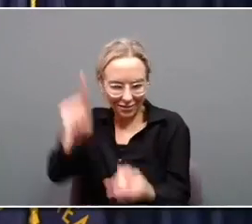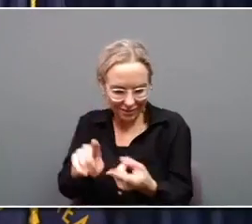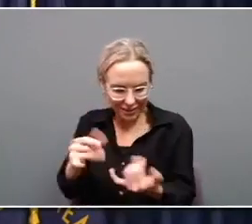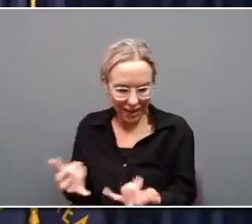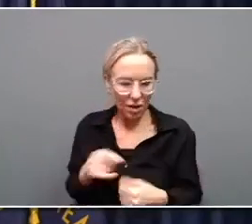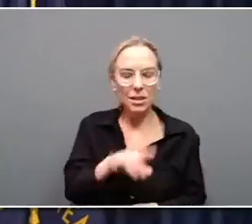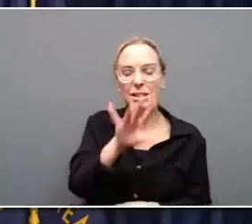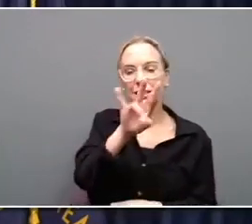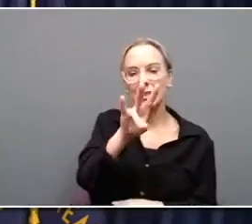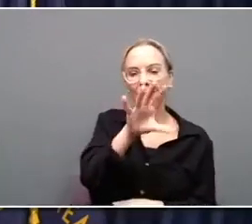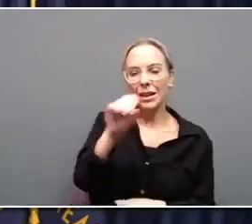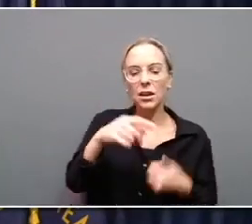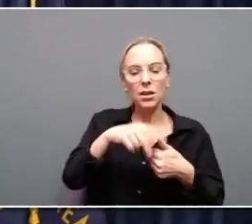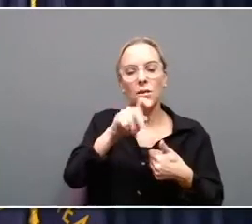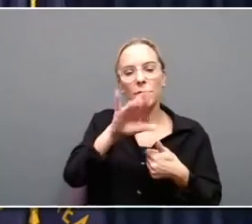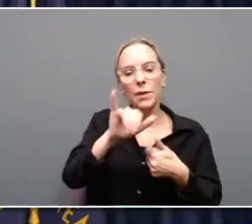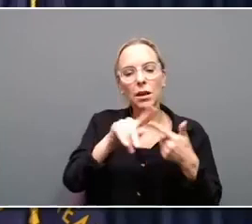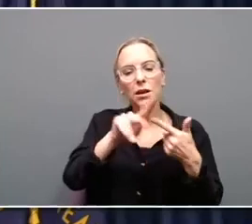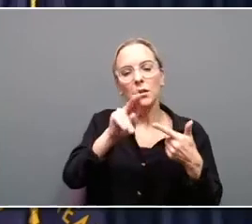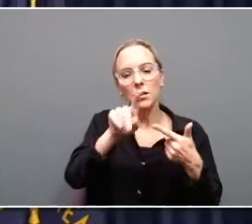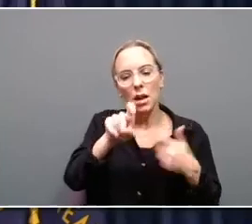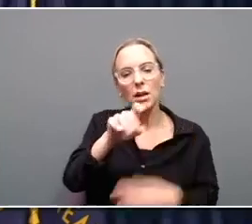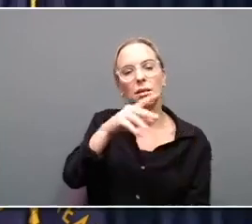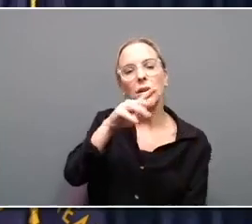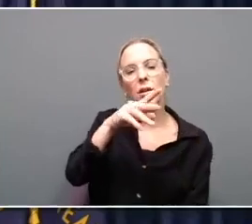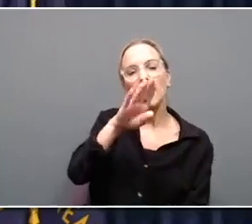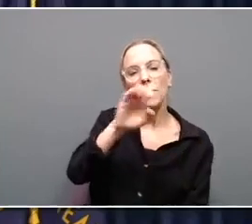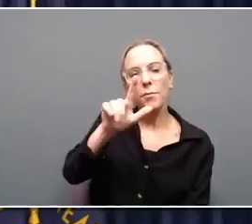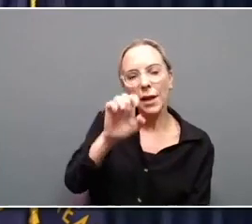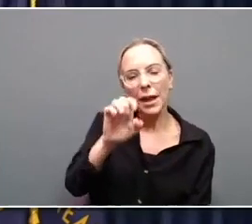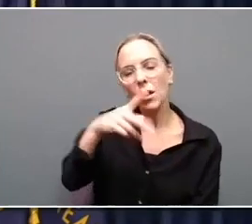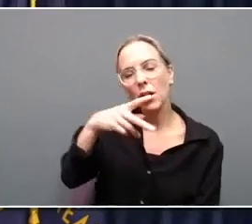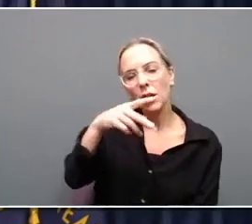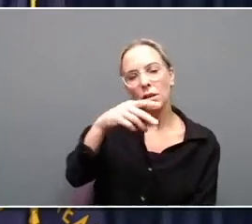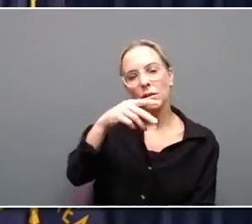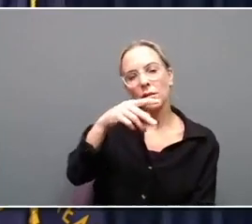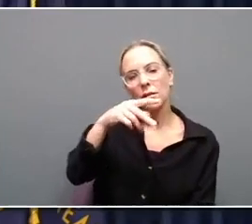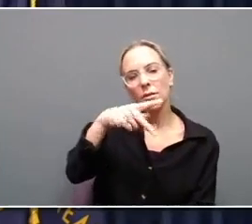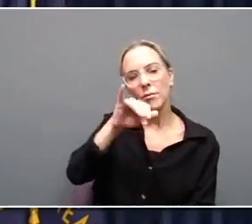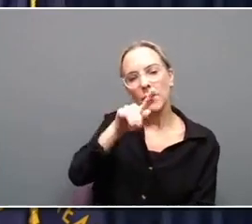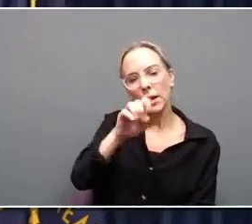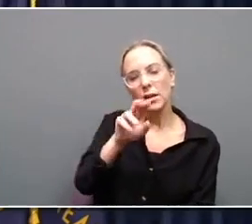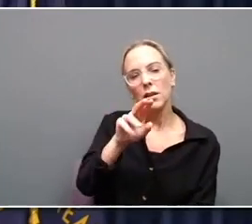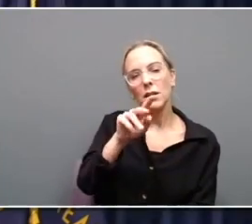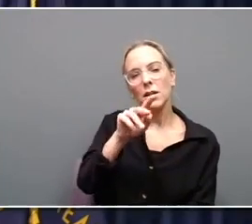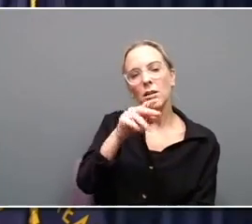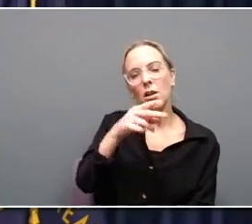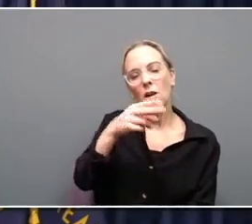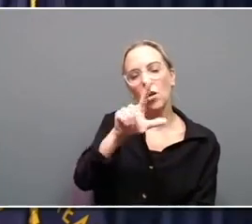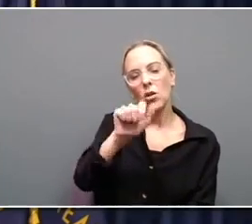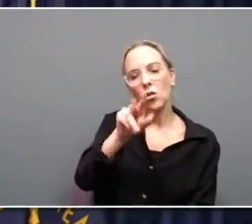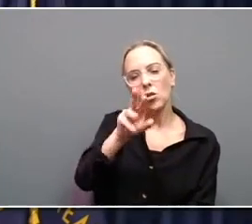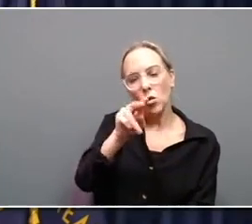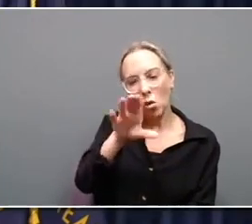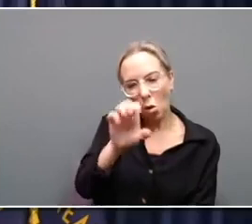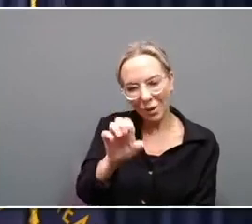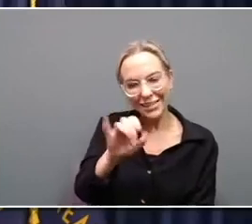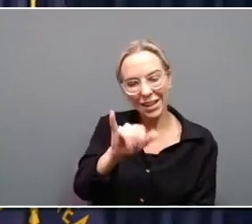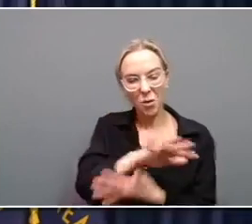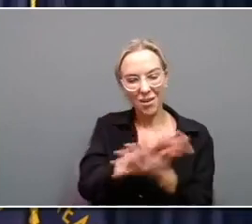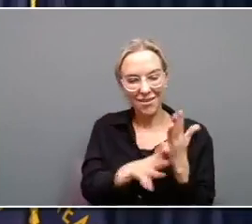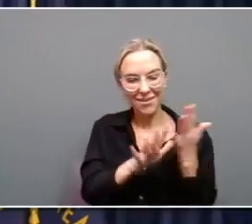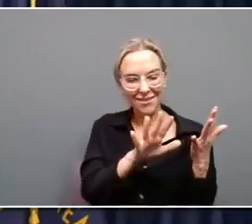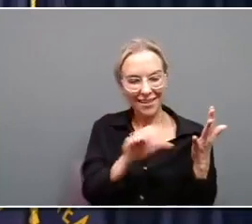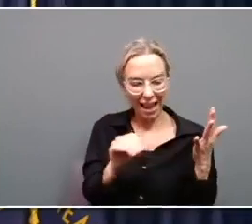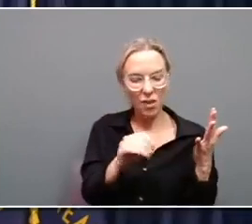Perry, Knox, Bell, Pike, Harlan, and Lawrence, have seen more than 1,000